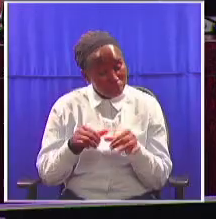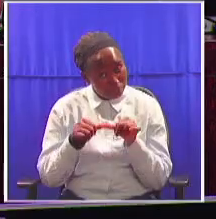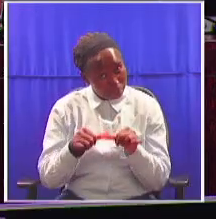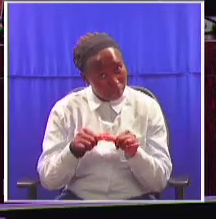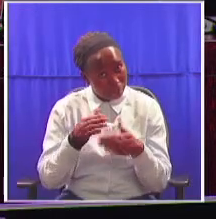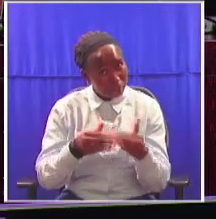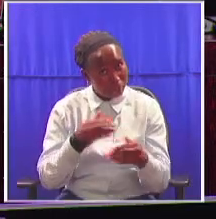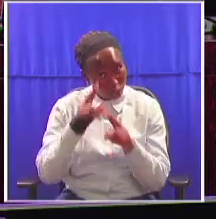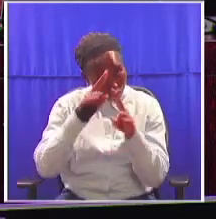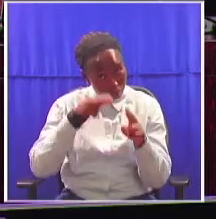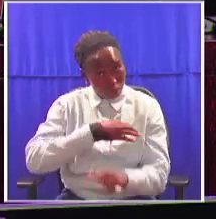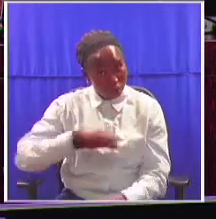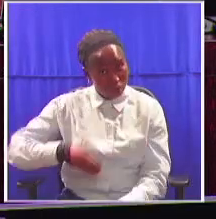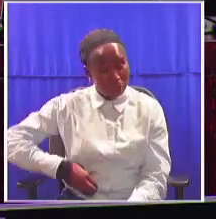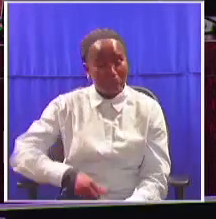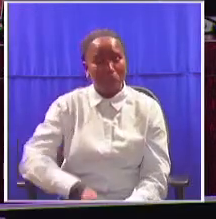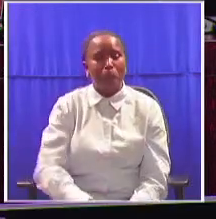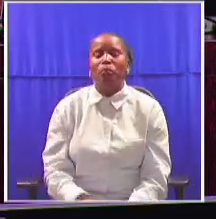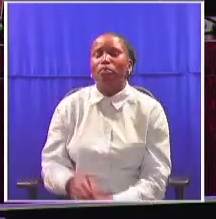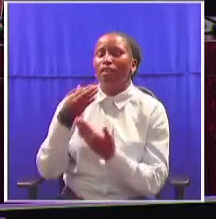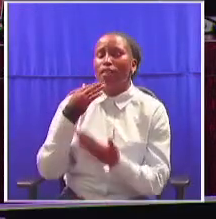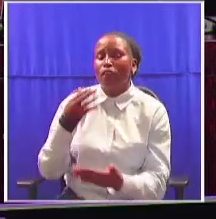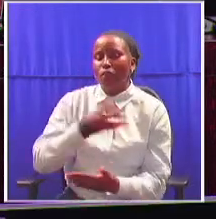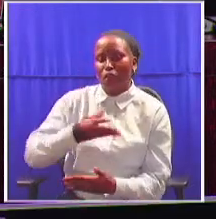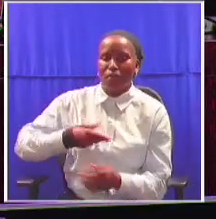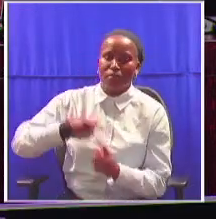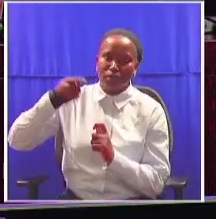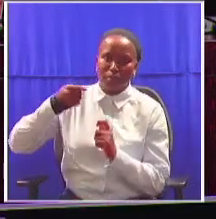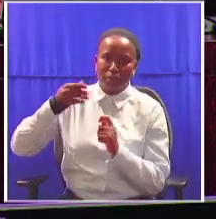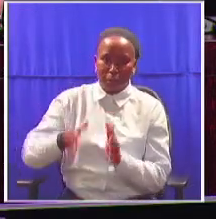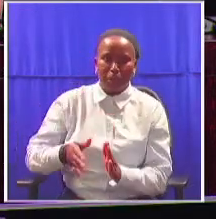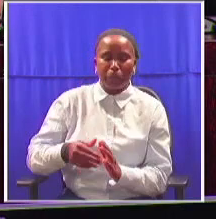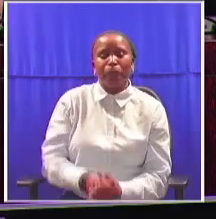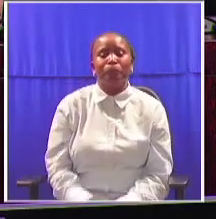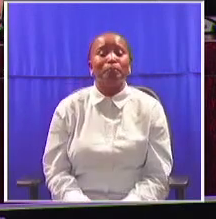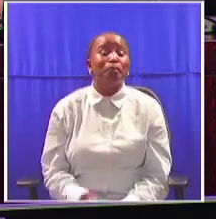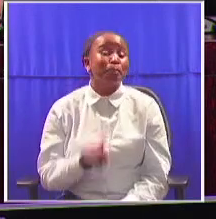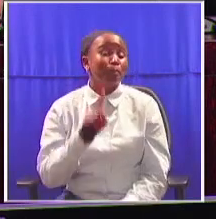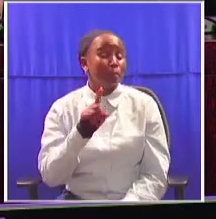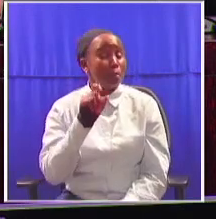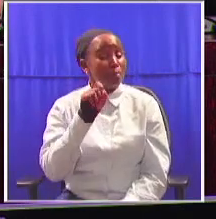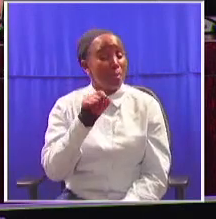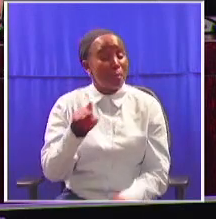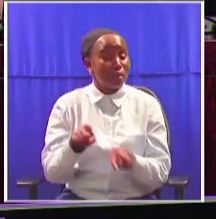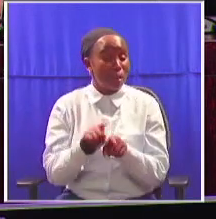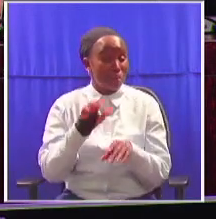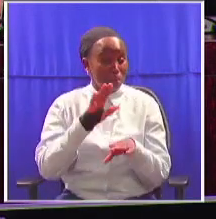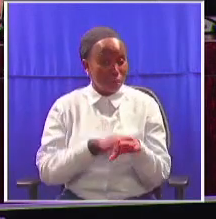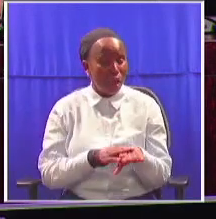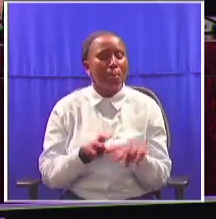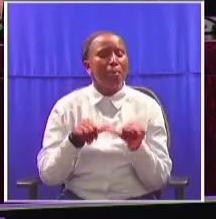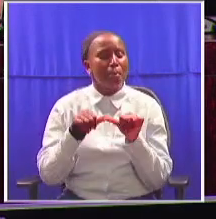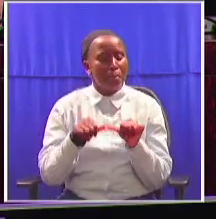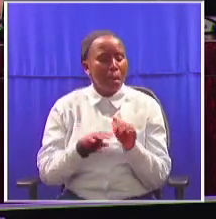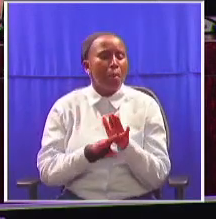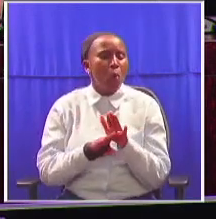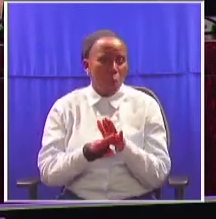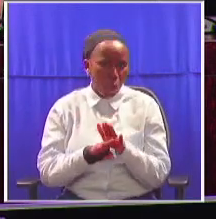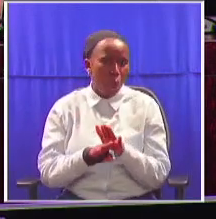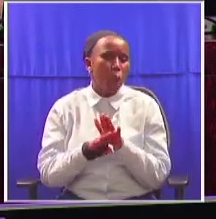Thank you, Madam Speaker. At the same time, we are making progress in decisively